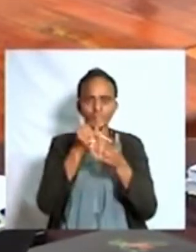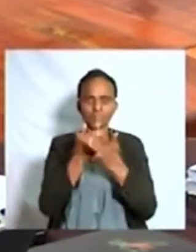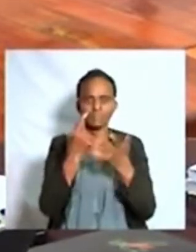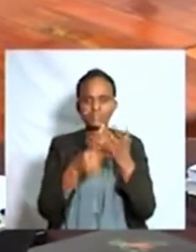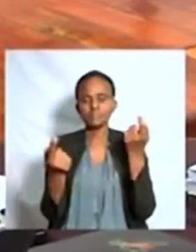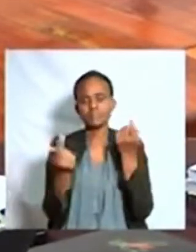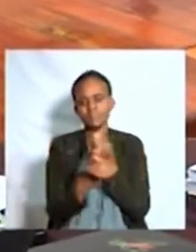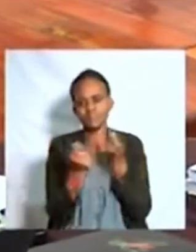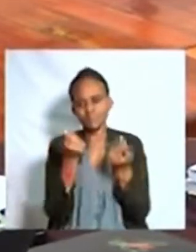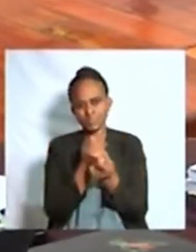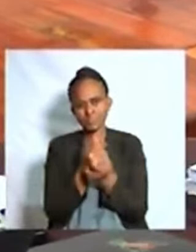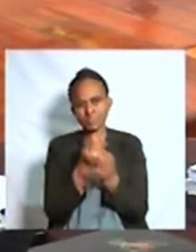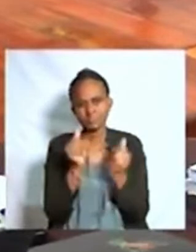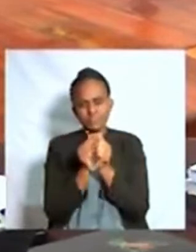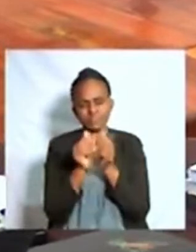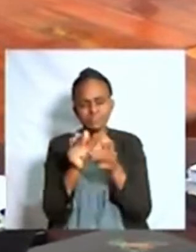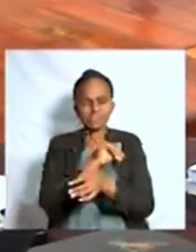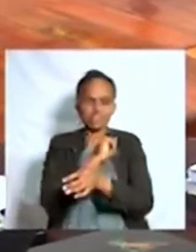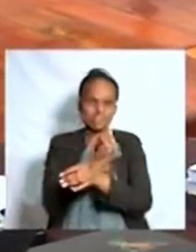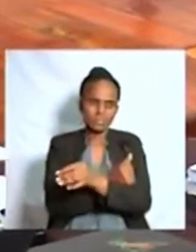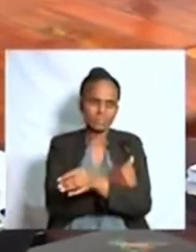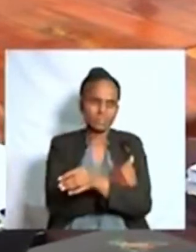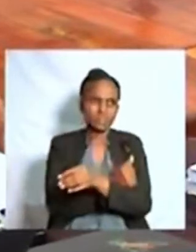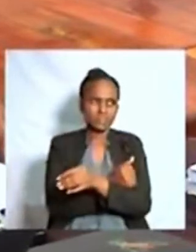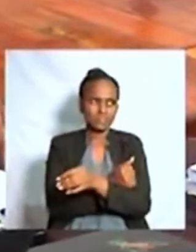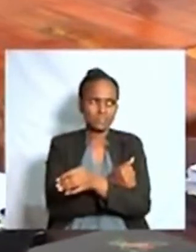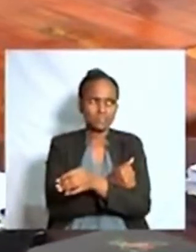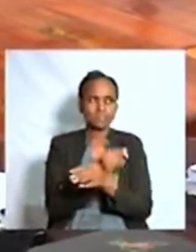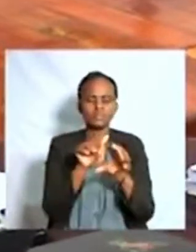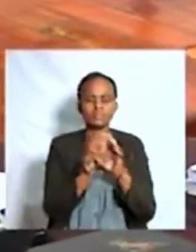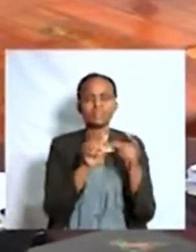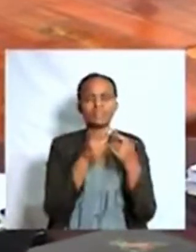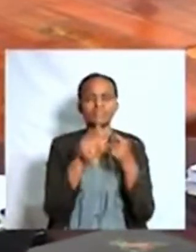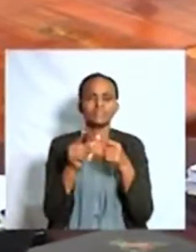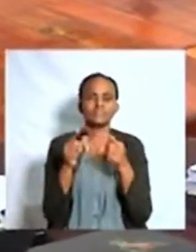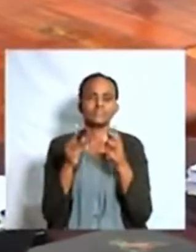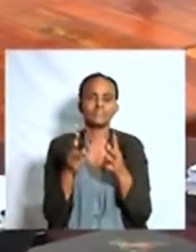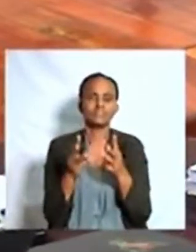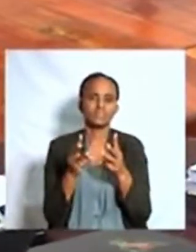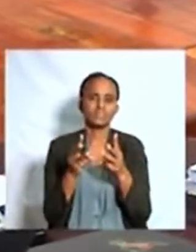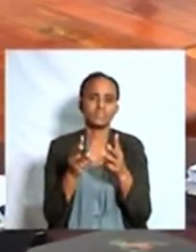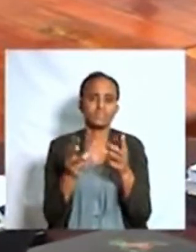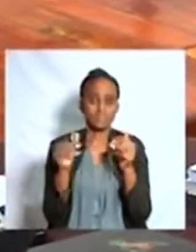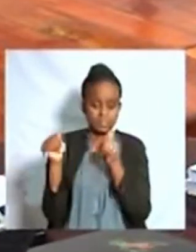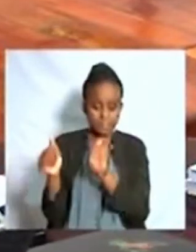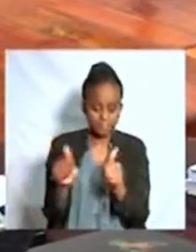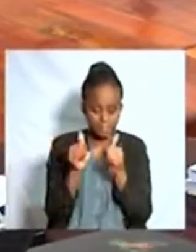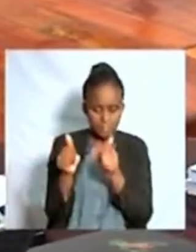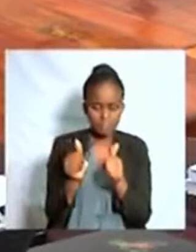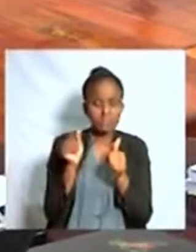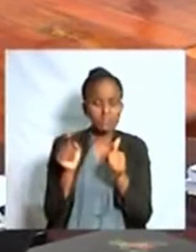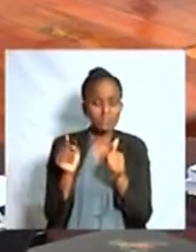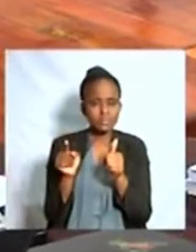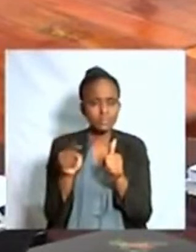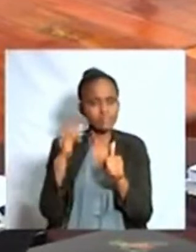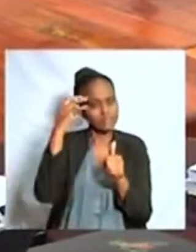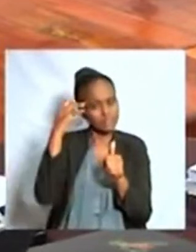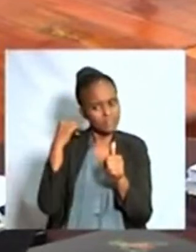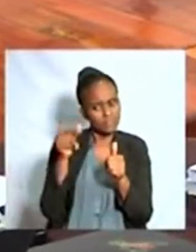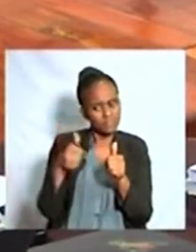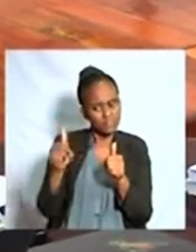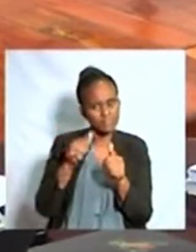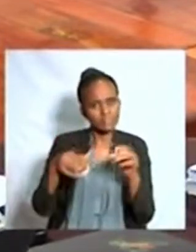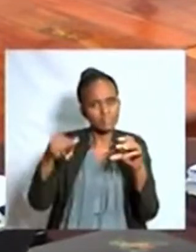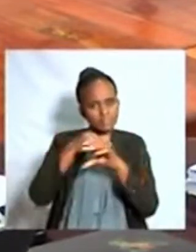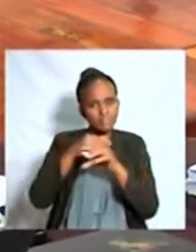specification without authority due to gross negligence. As an action taken, the officers involved